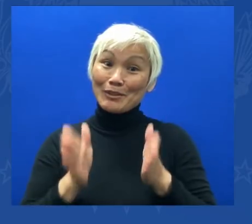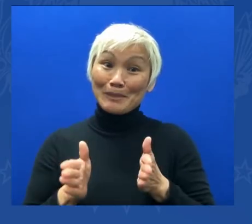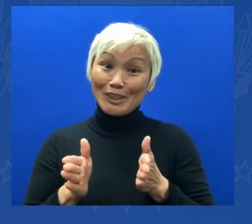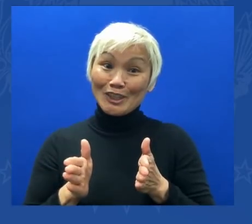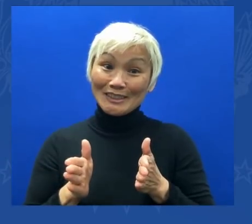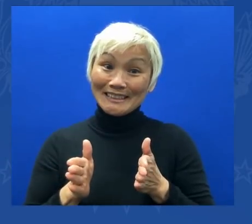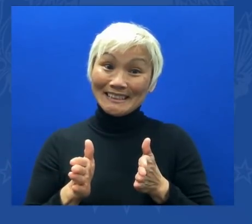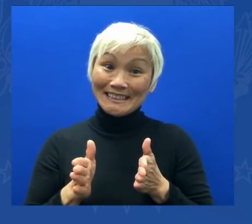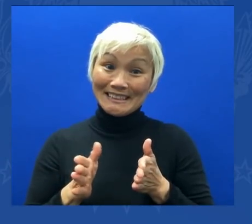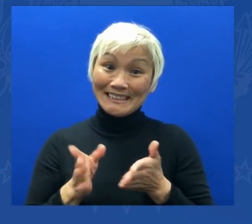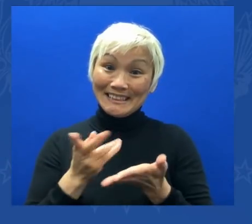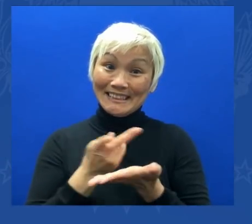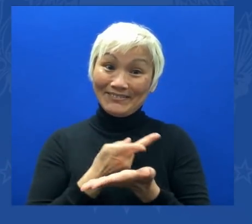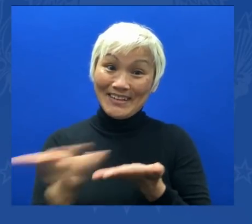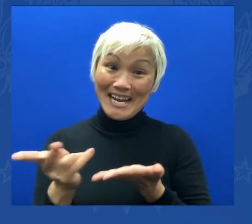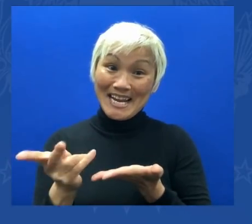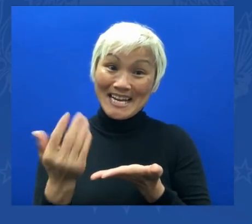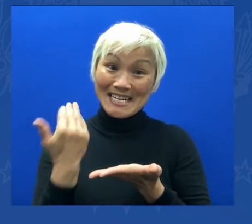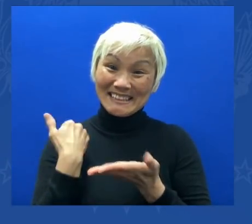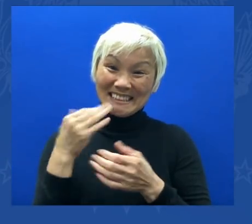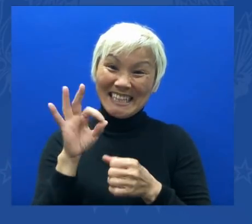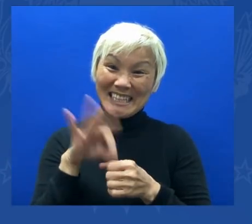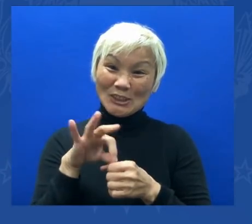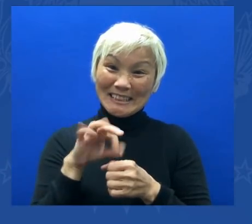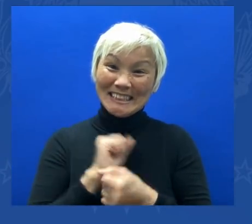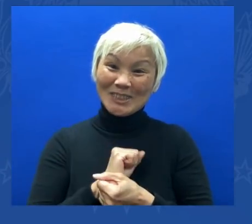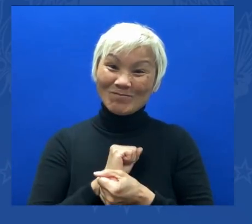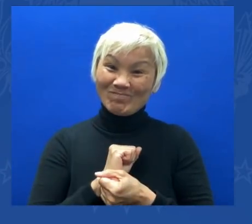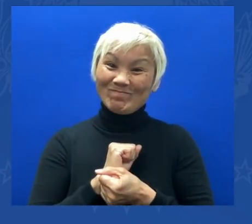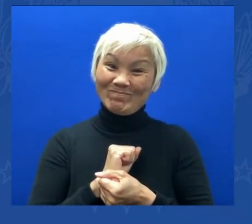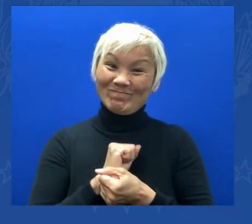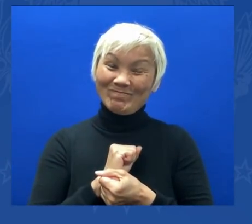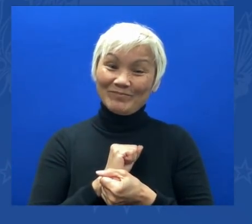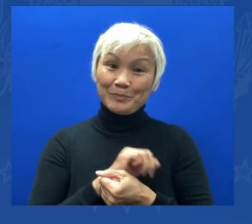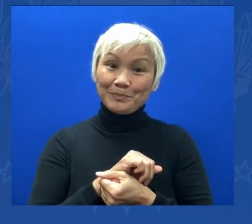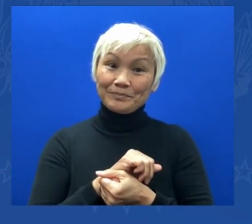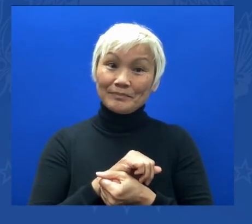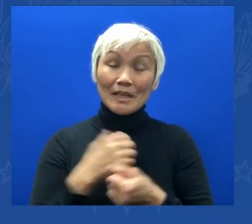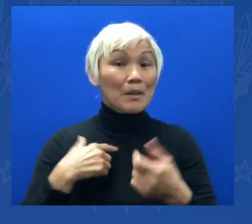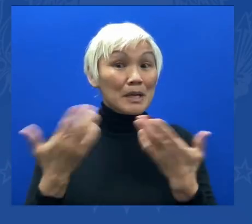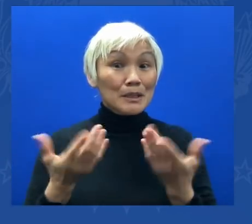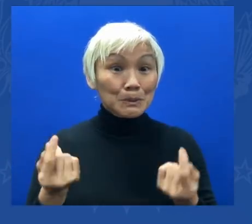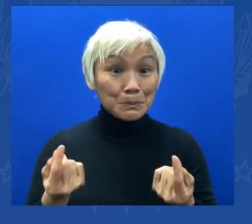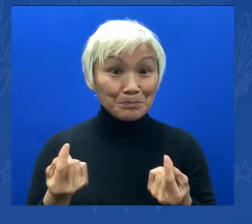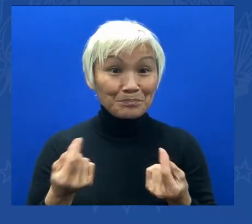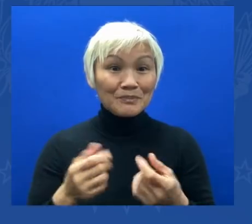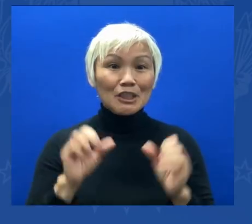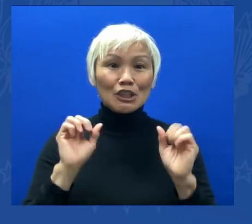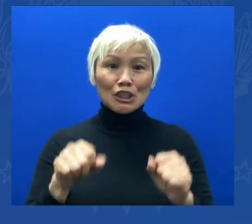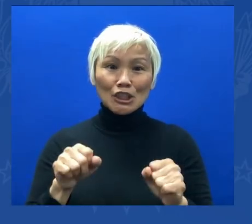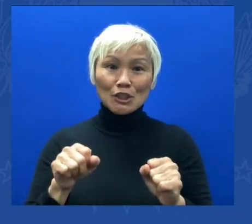happy to give my chief of staff to you all so he can tell Sean Hannity what to say every day.